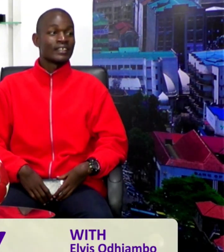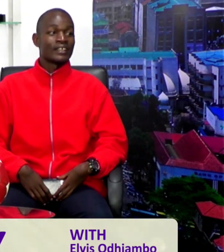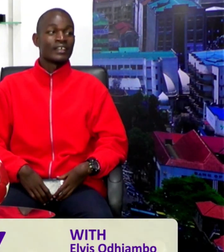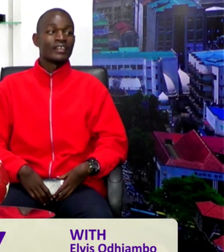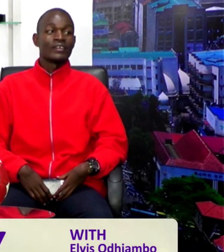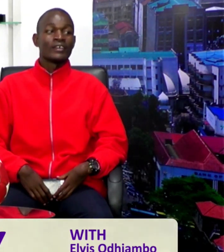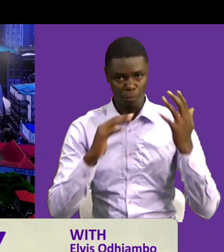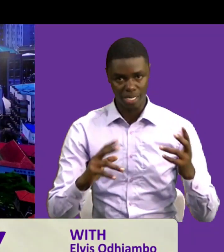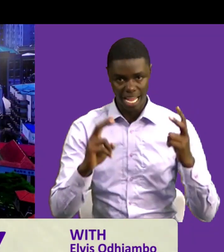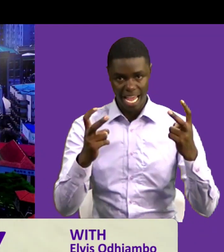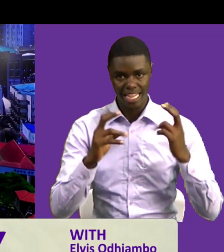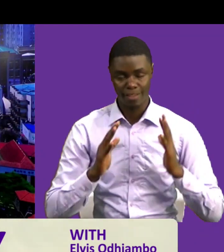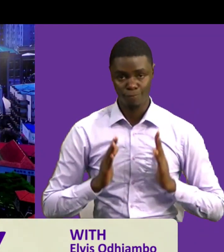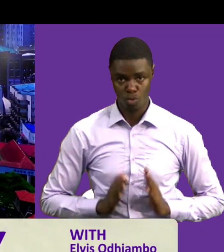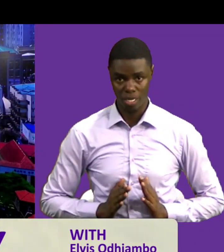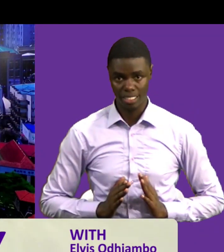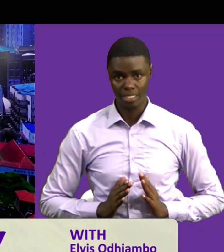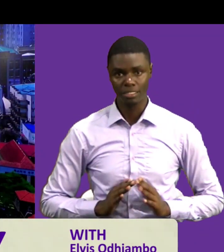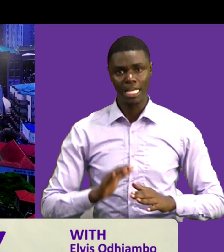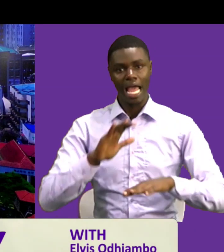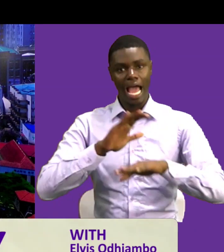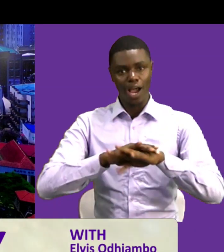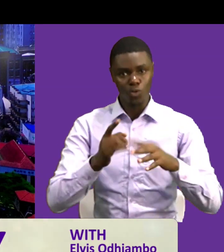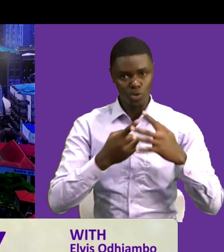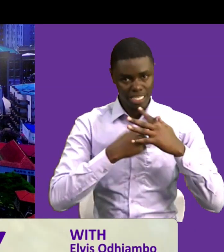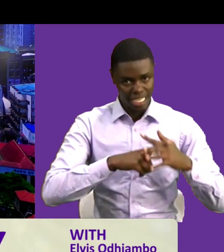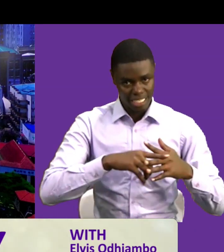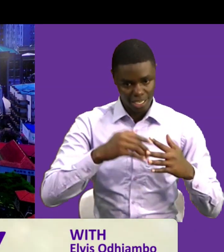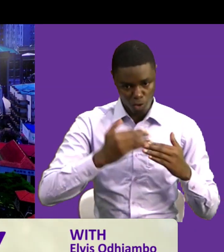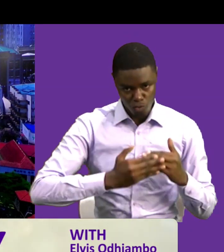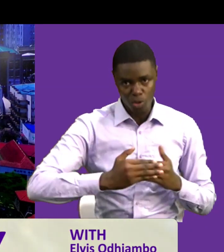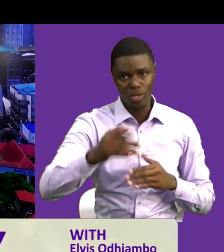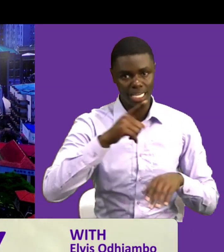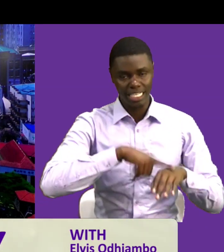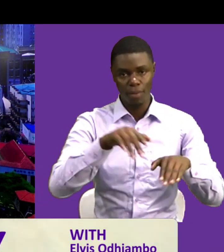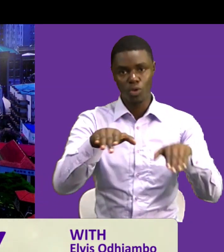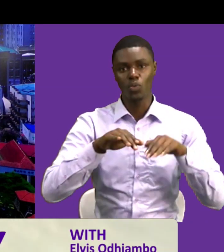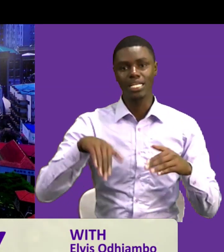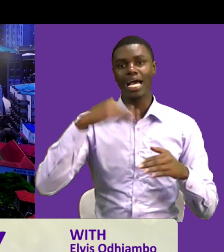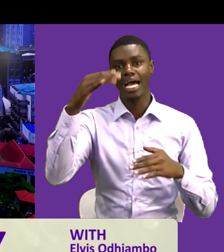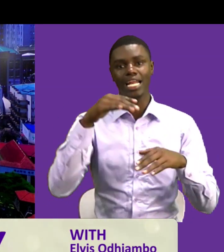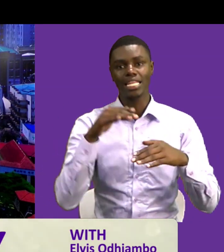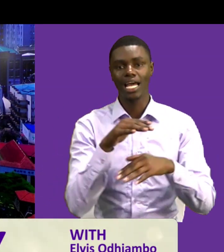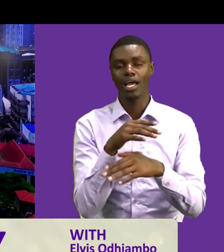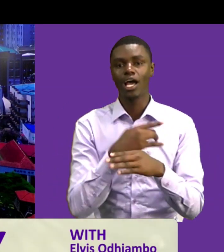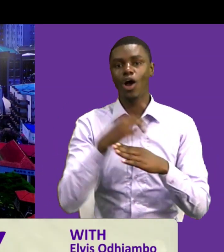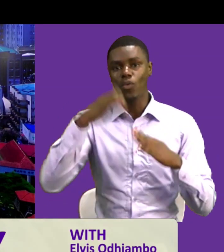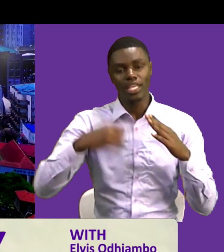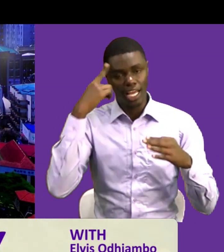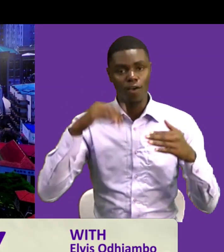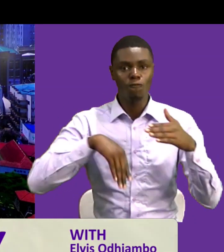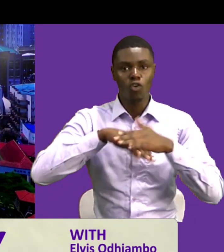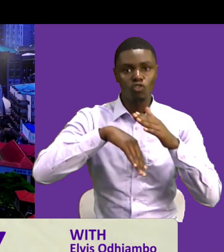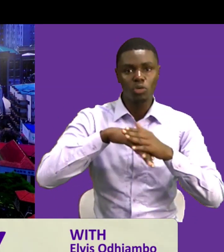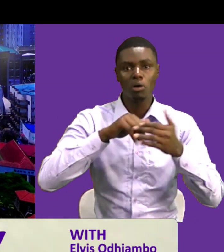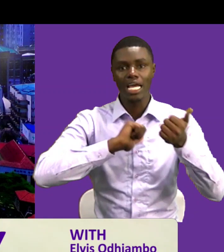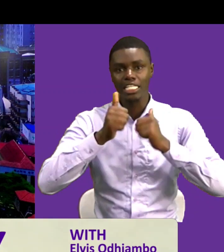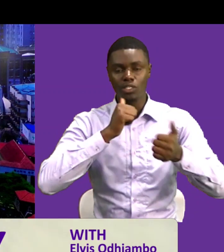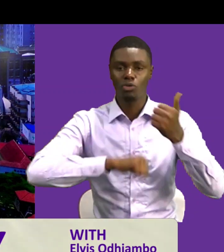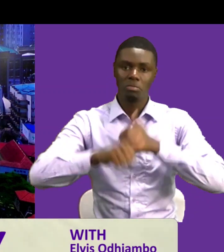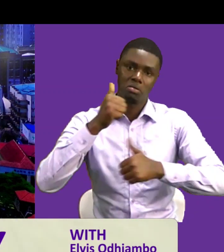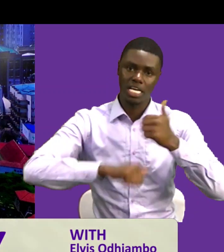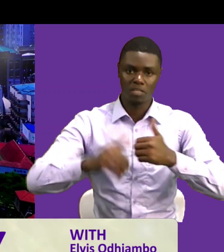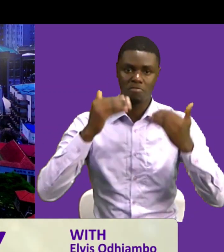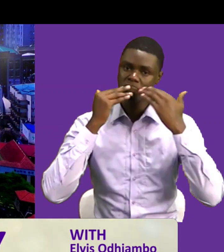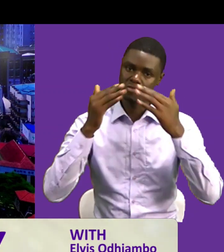fans a good start of the week as we wait for another weekend for football and sporting